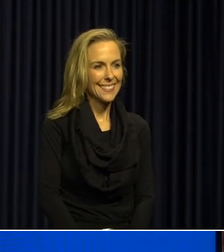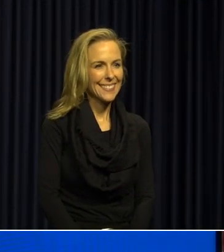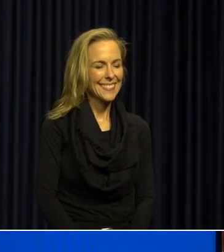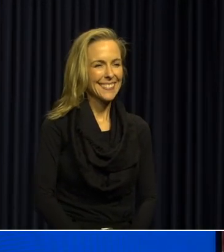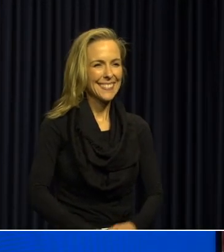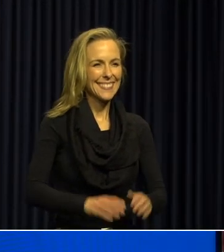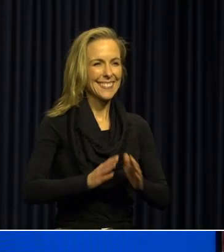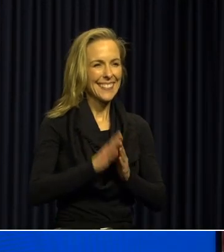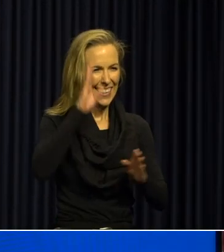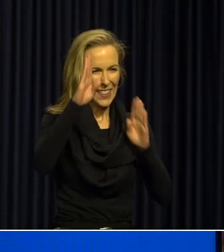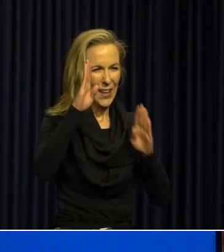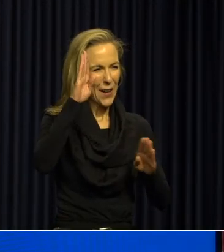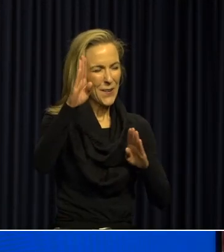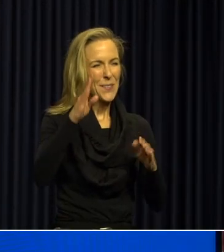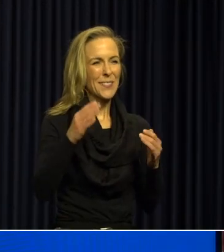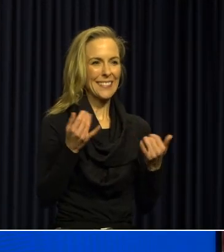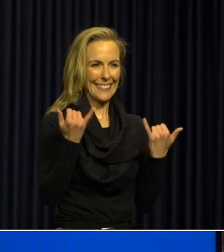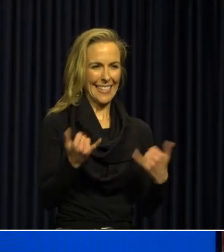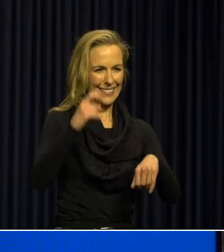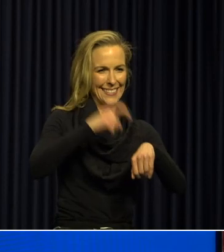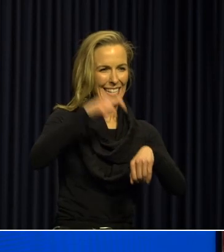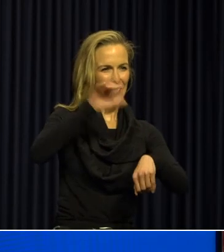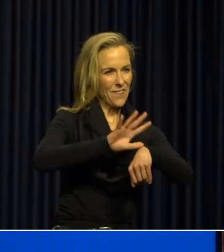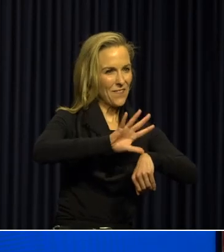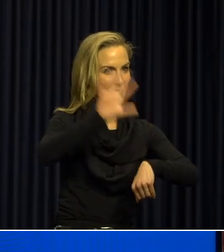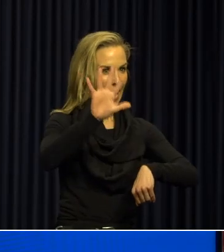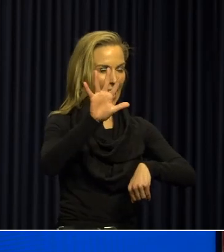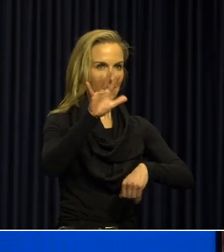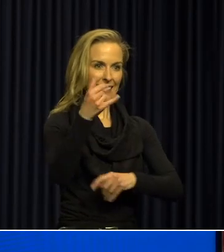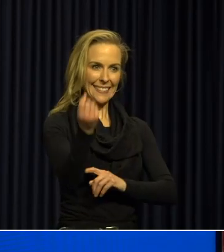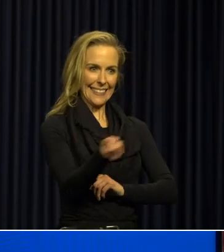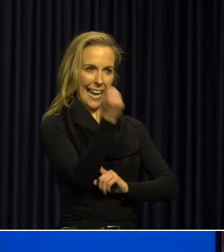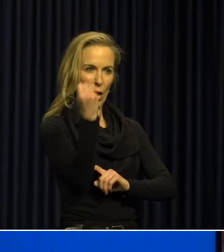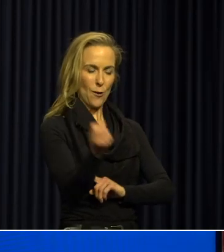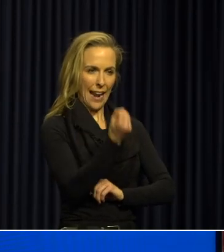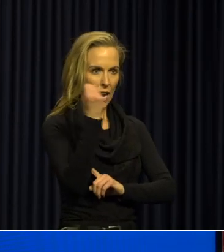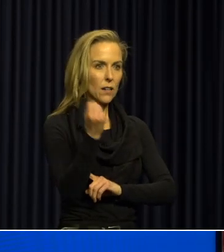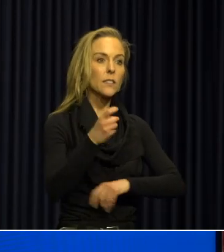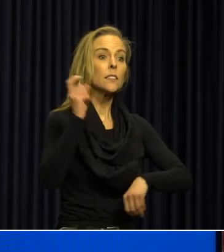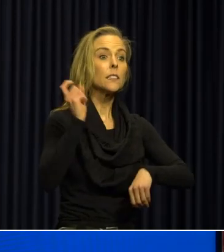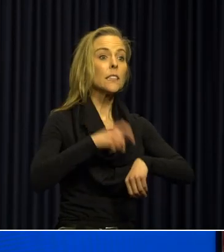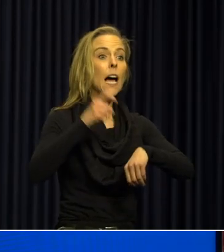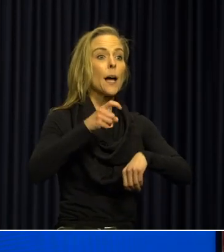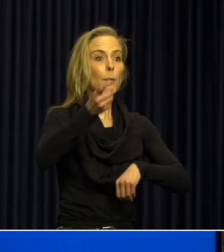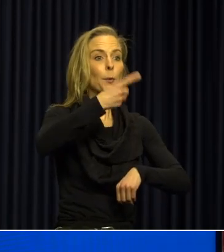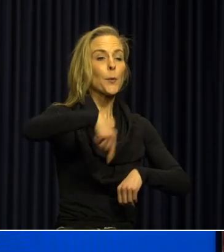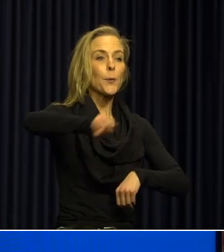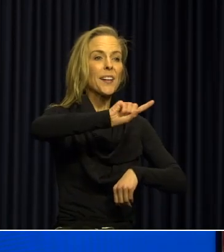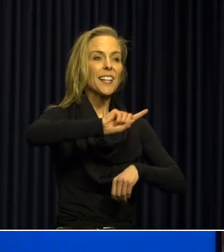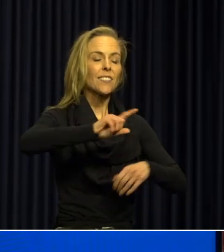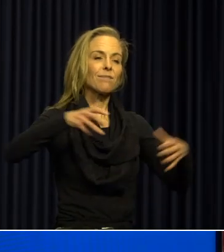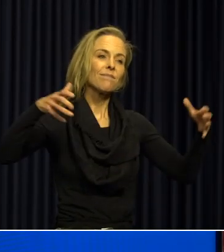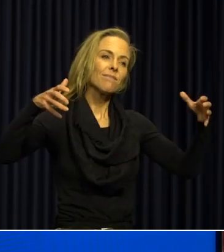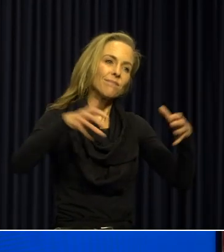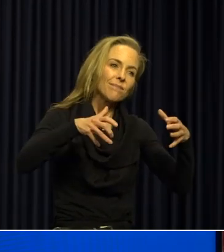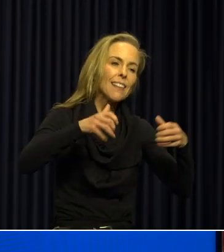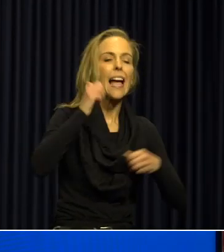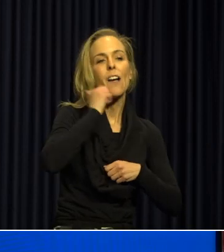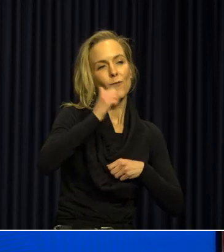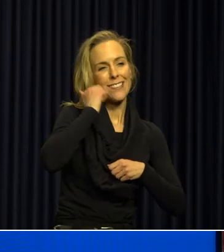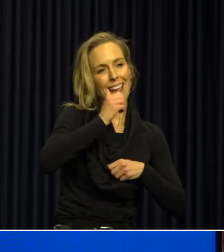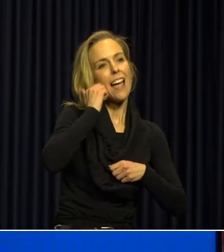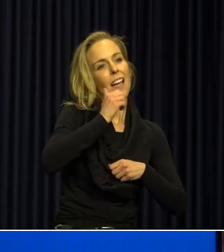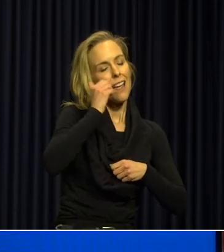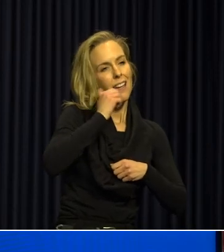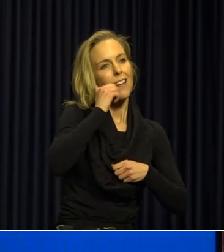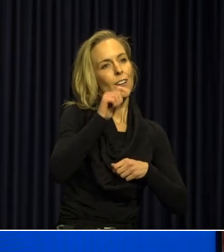All right, it is 5 o'clock on a Saturday. It's the time we come together every single day to